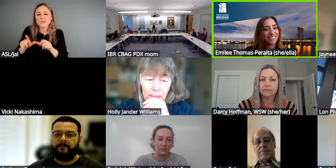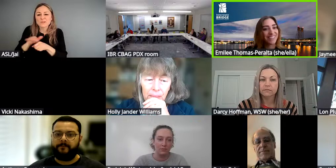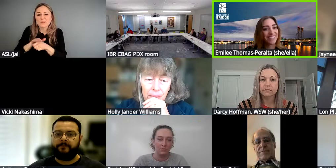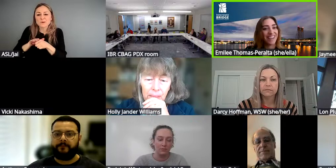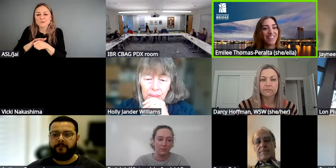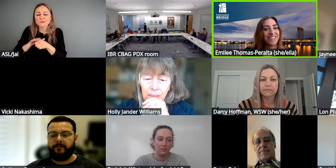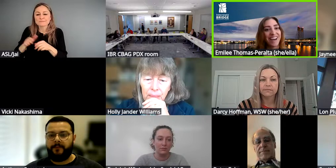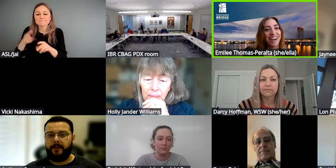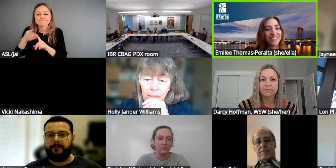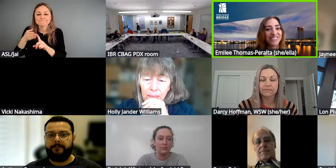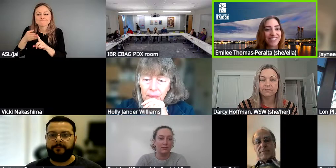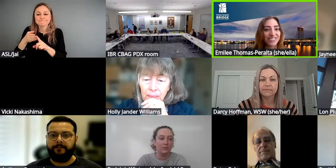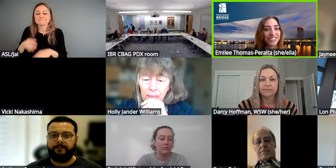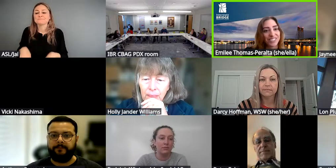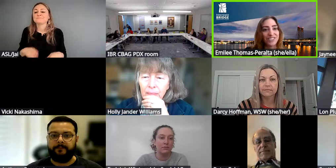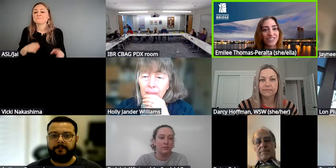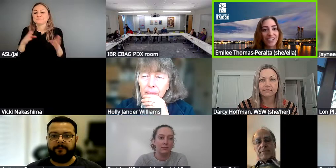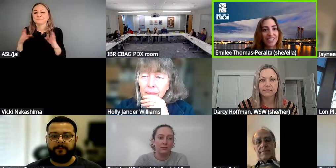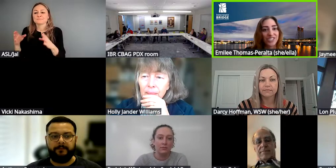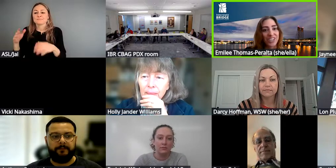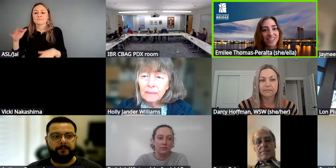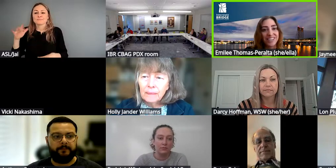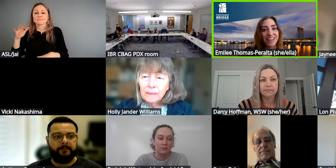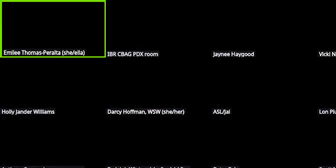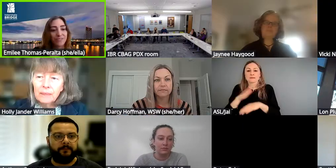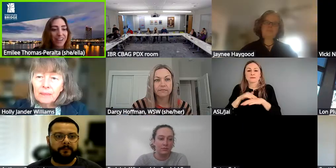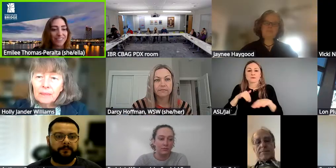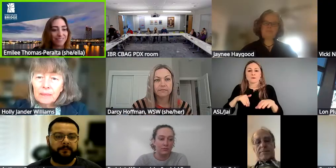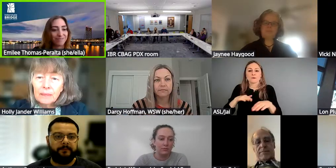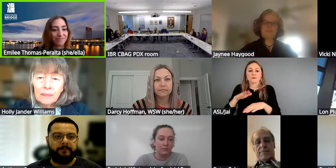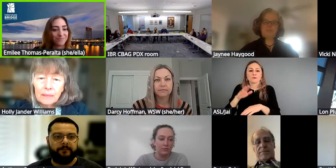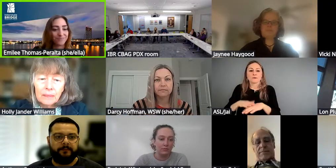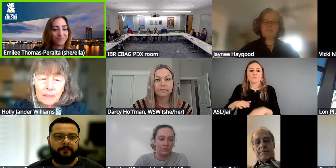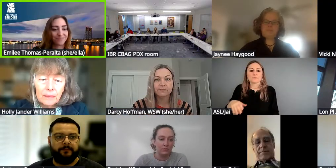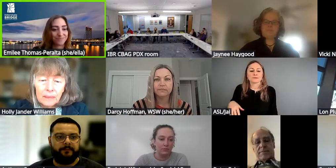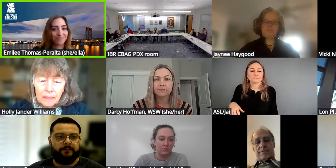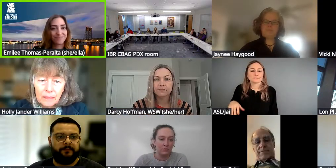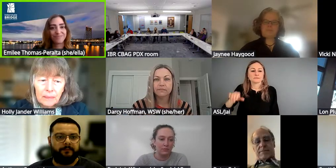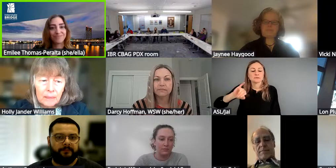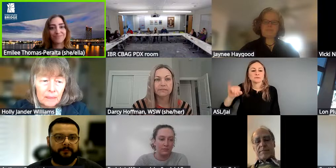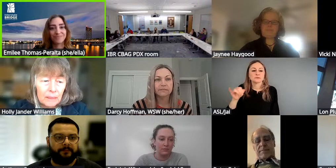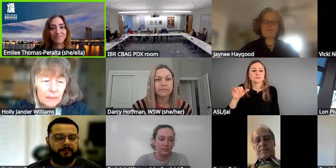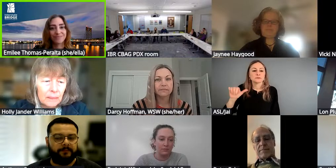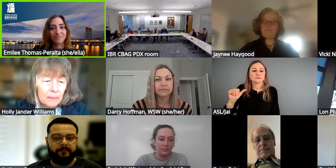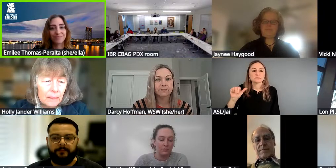yeah. And then I will go to Janie and Ryan.